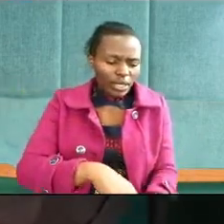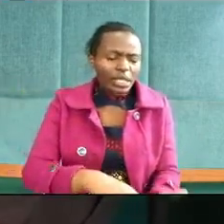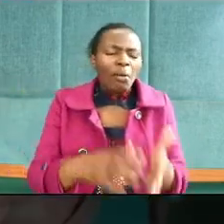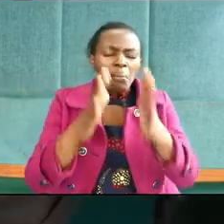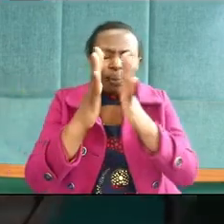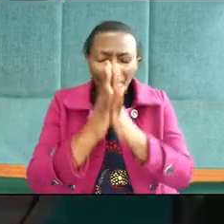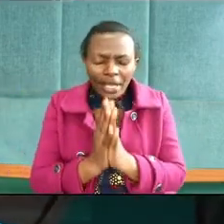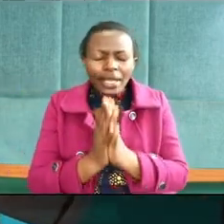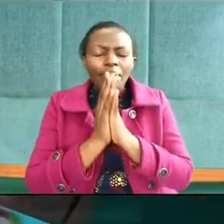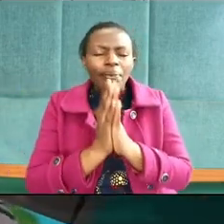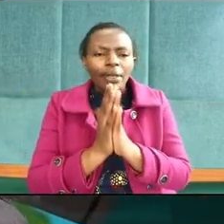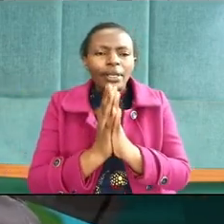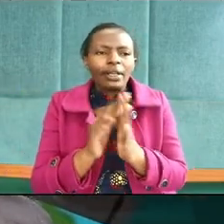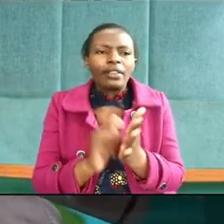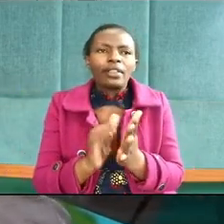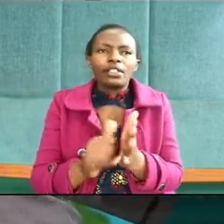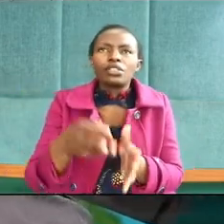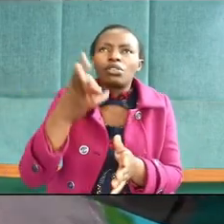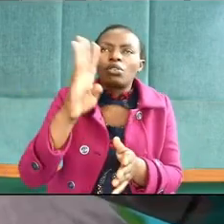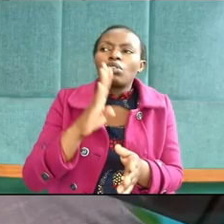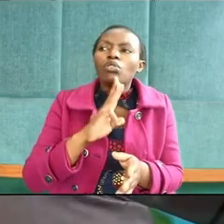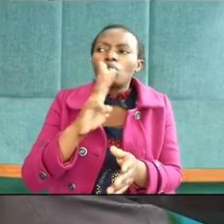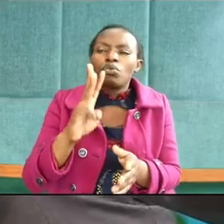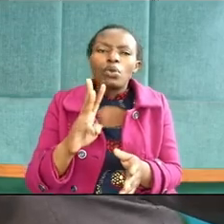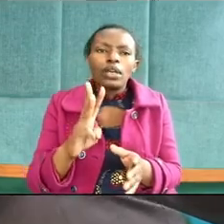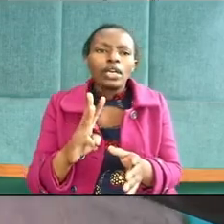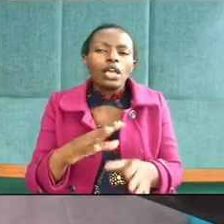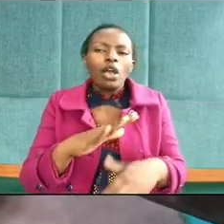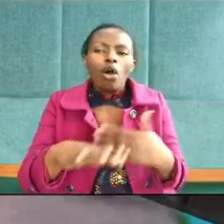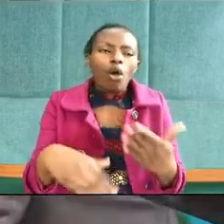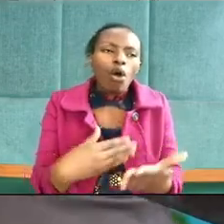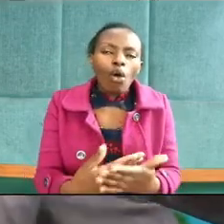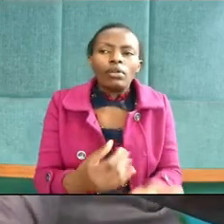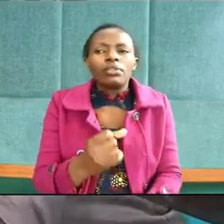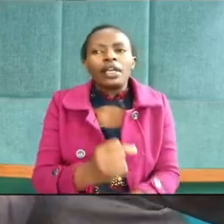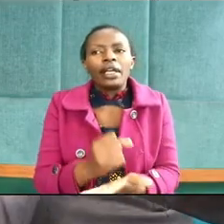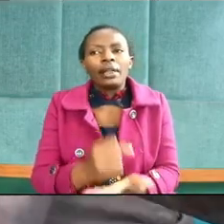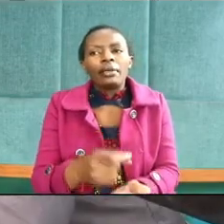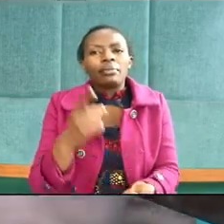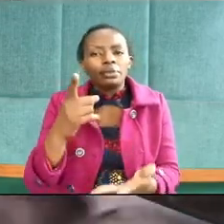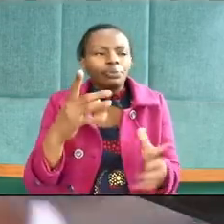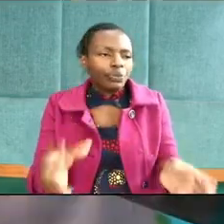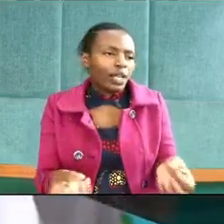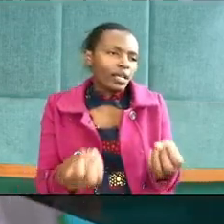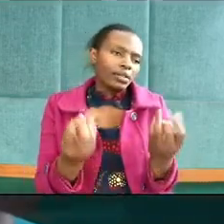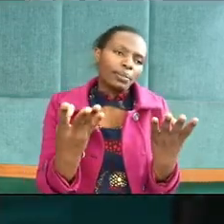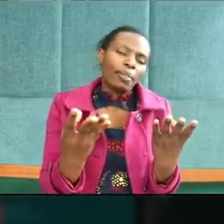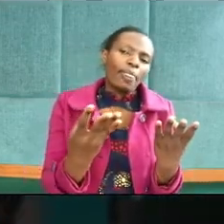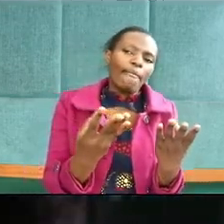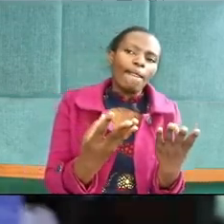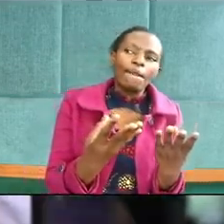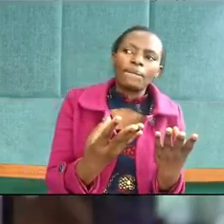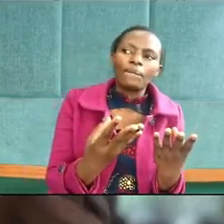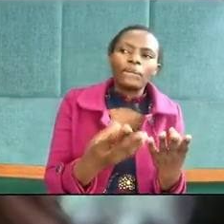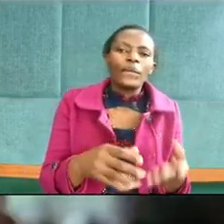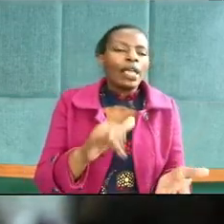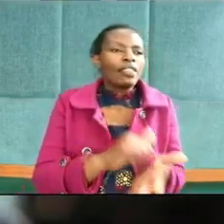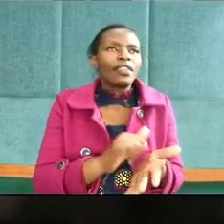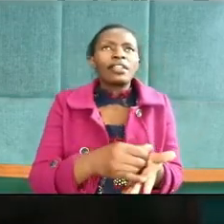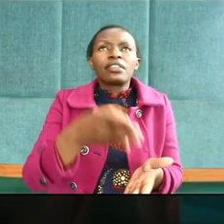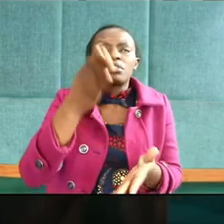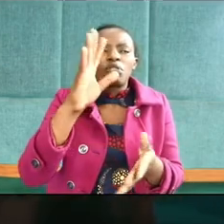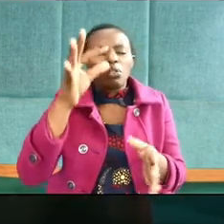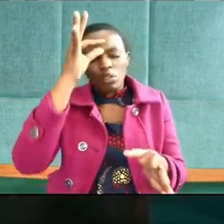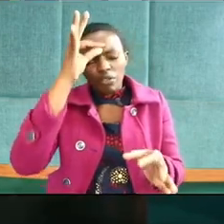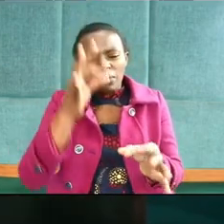couple. Pray that God will unfold and unravel the complexities you are going through, and the God of faithfulness